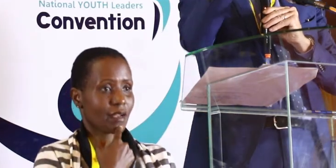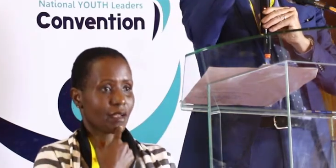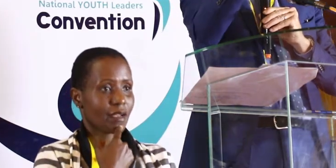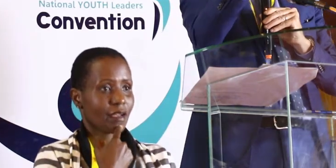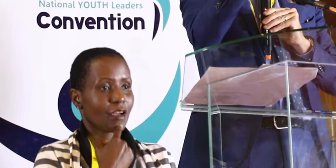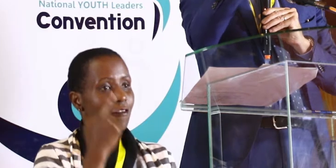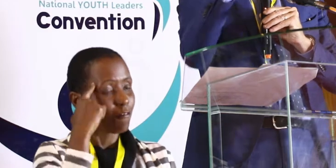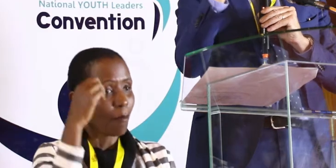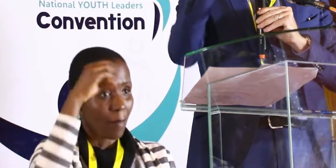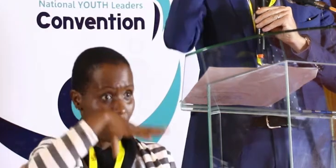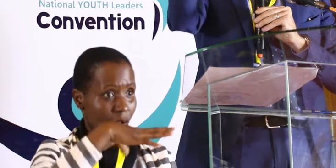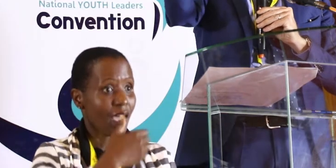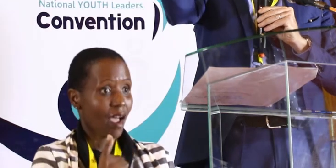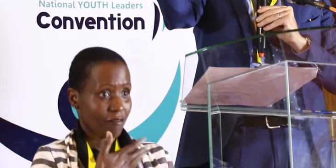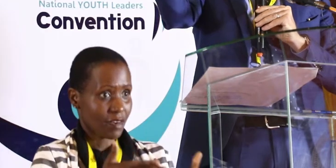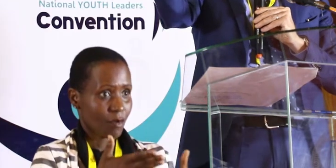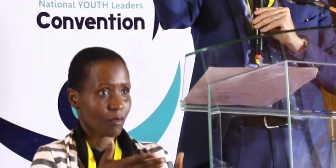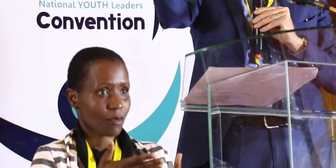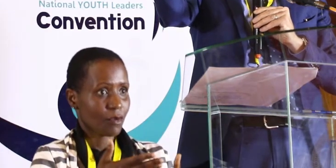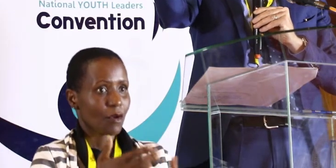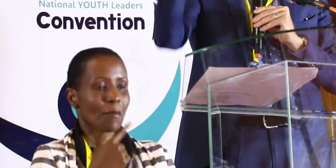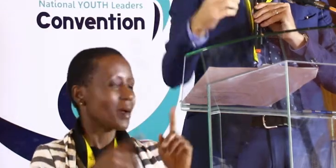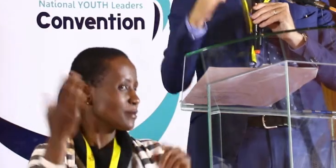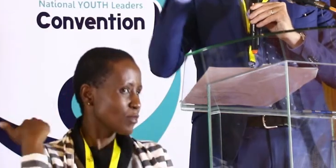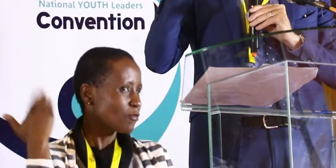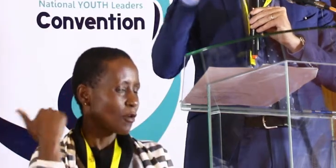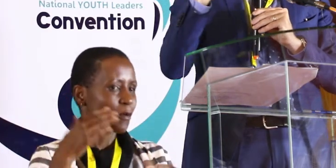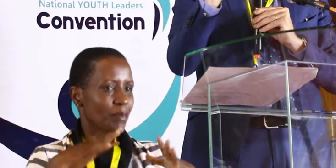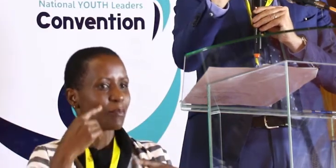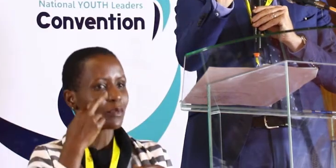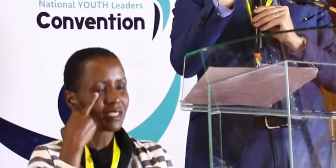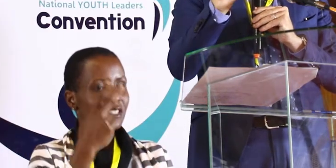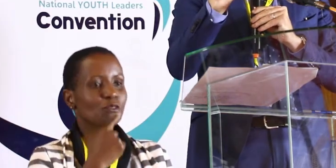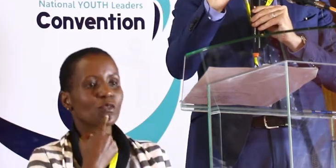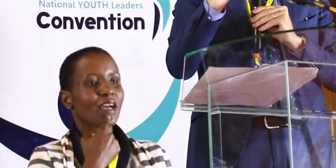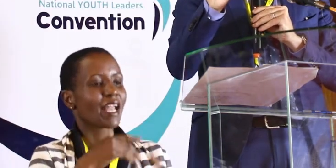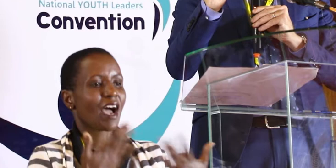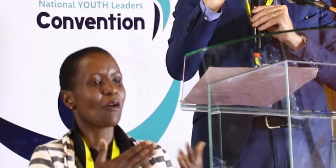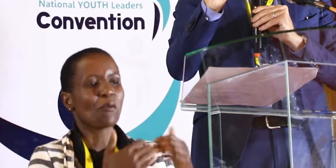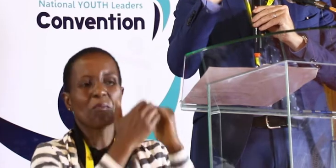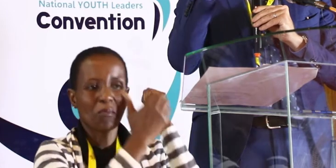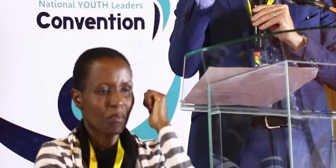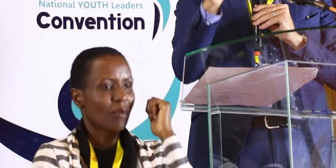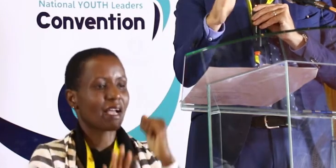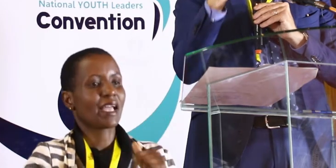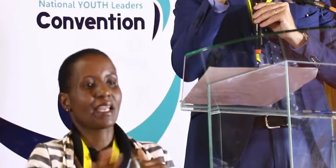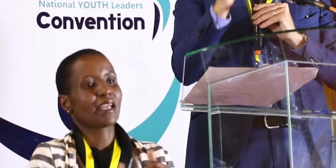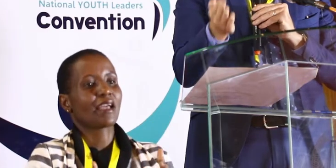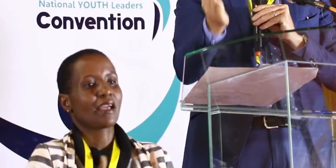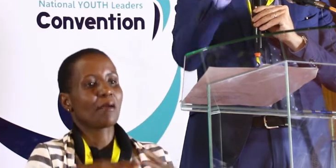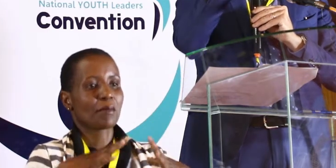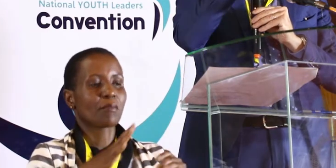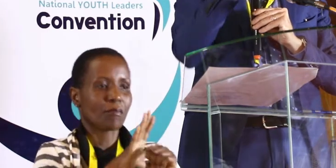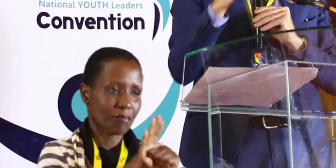donorship and development shouldn't be seen as the solution. There are so many opportunities,